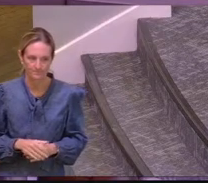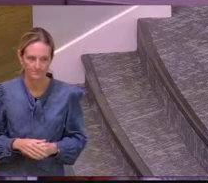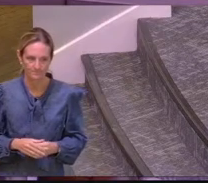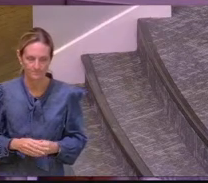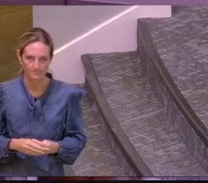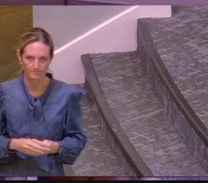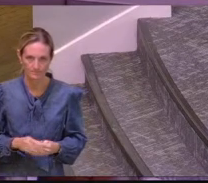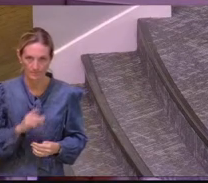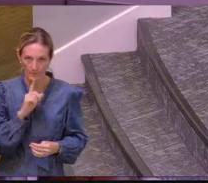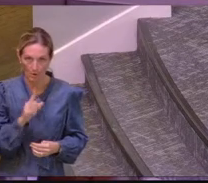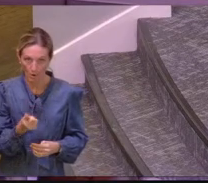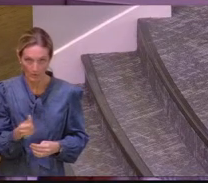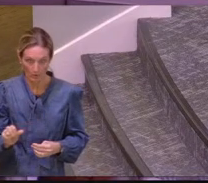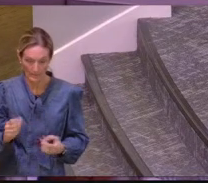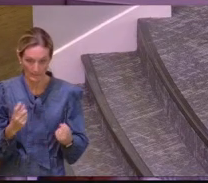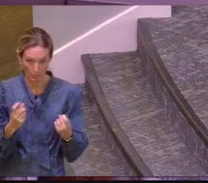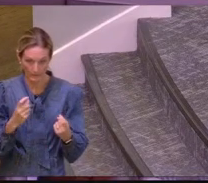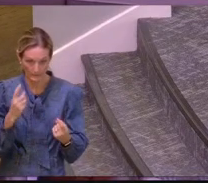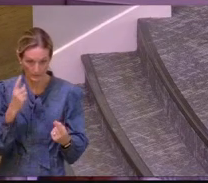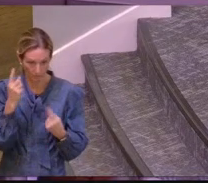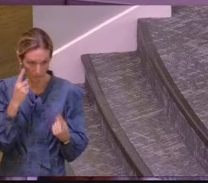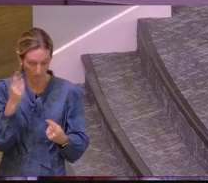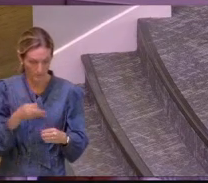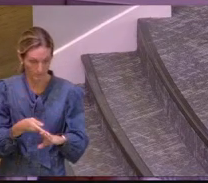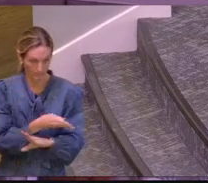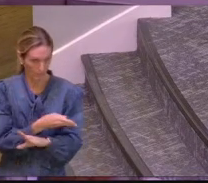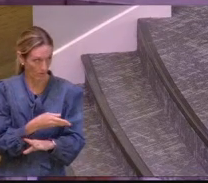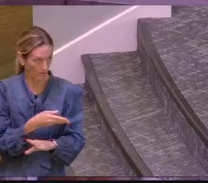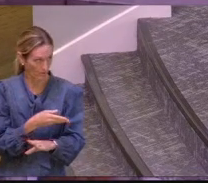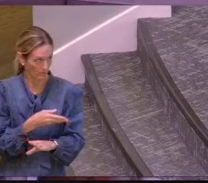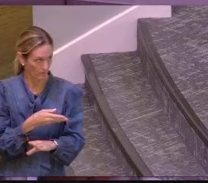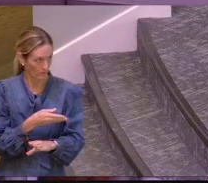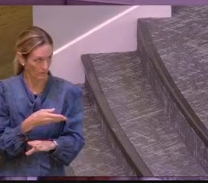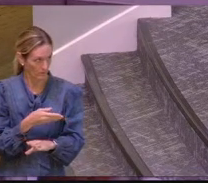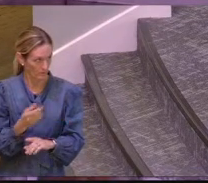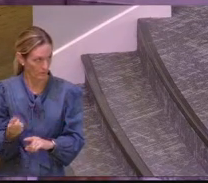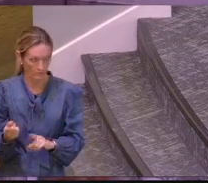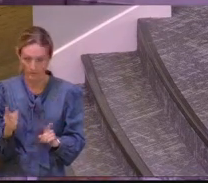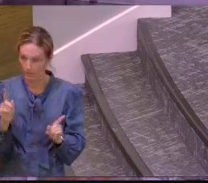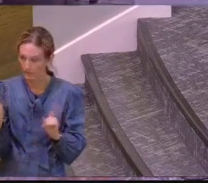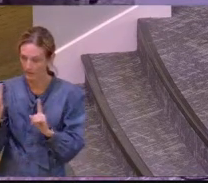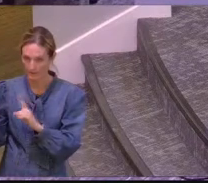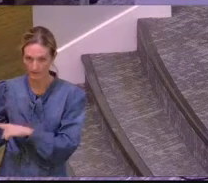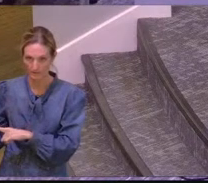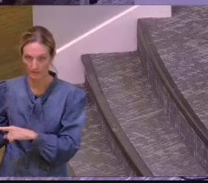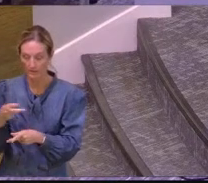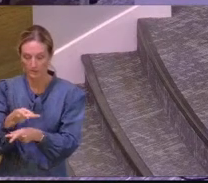Especially. Are there any other questions or thoughts before we take it back over to Superintendent Thomas?